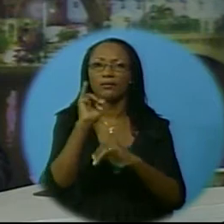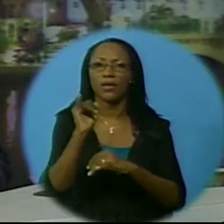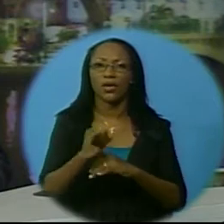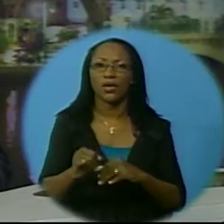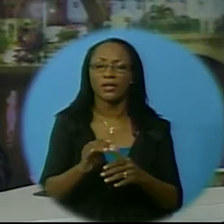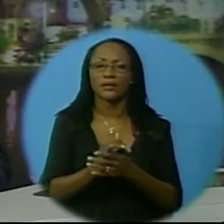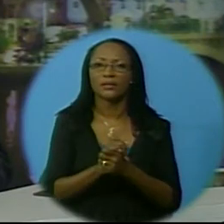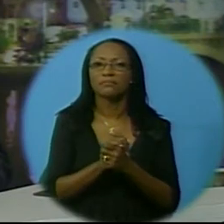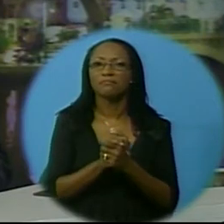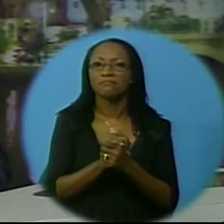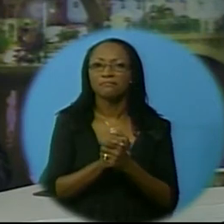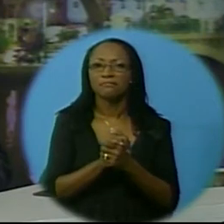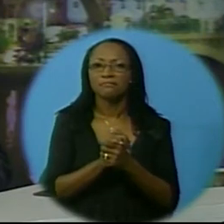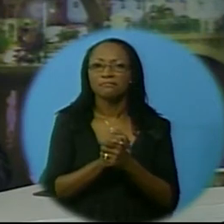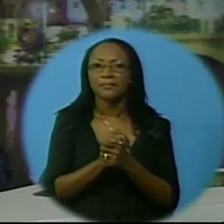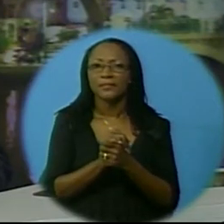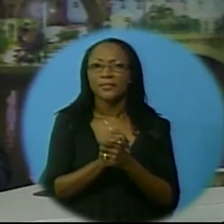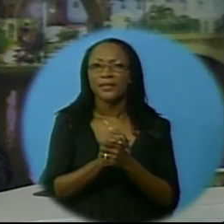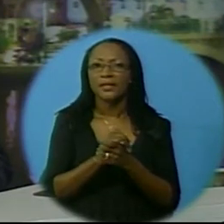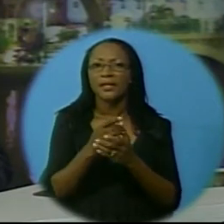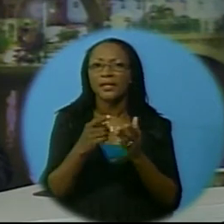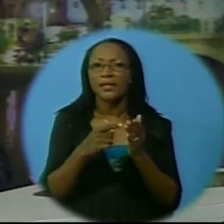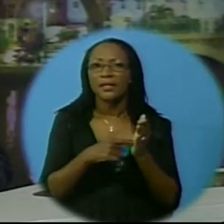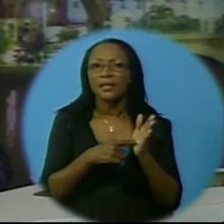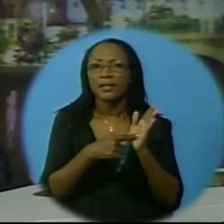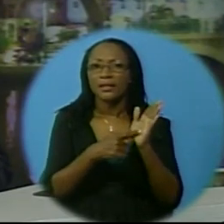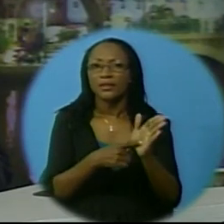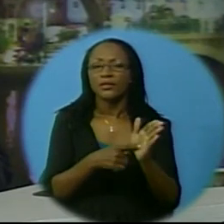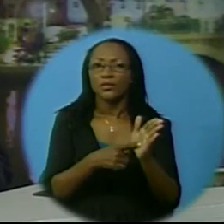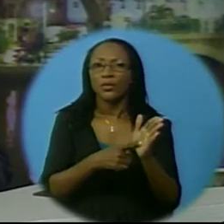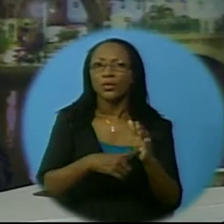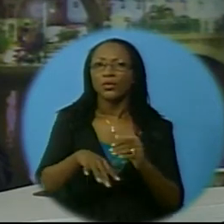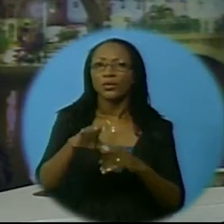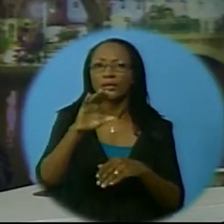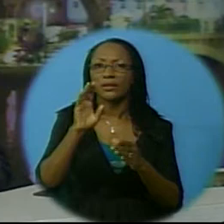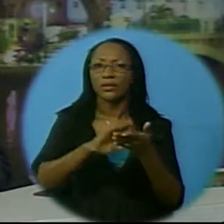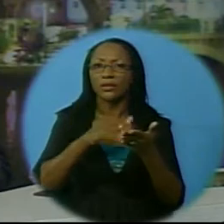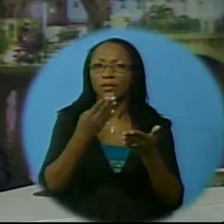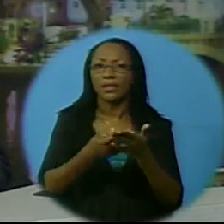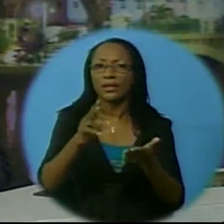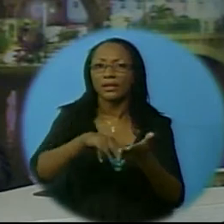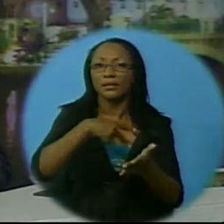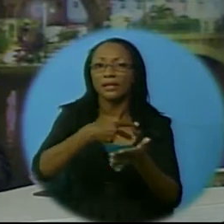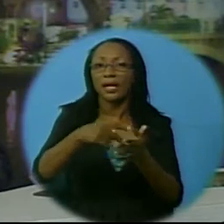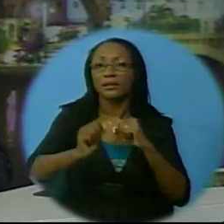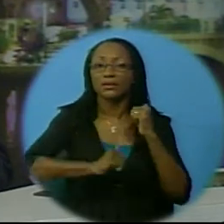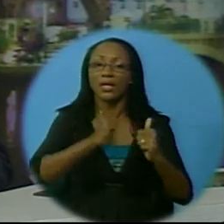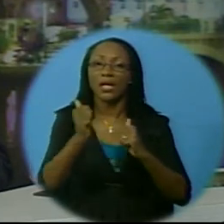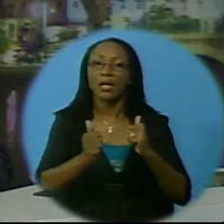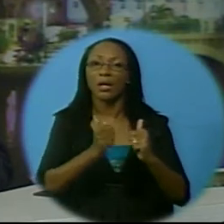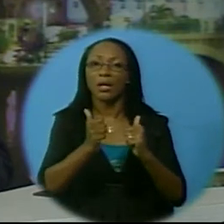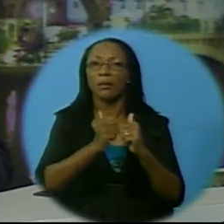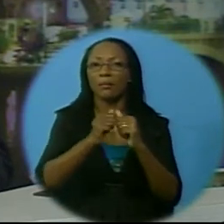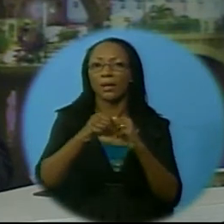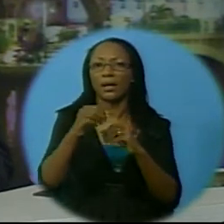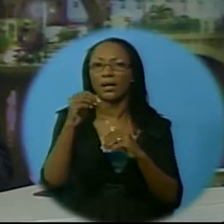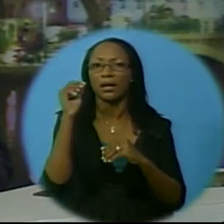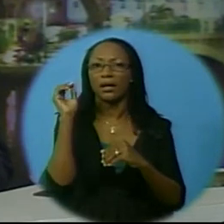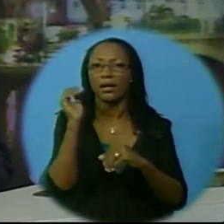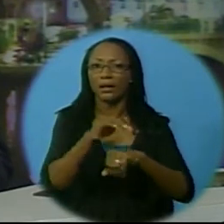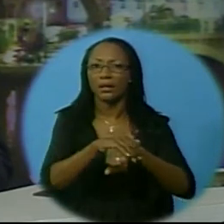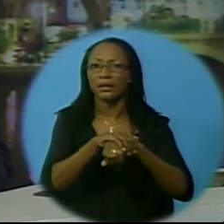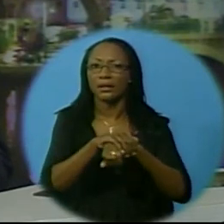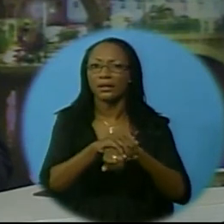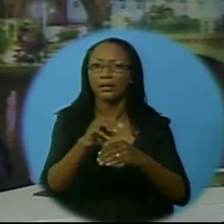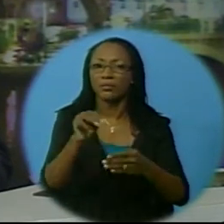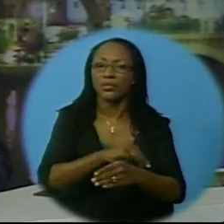event showcases local talent in the disciplines of culinary arts, dance, drama, literary arts, music, photography